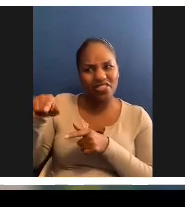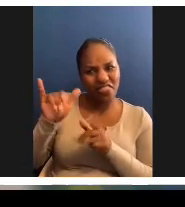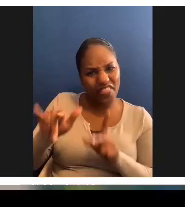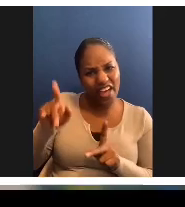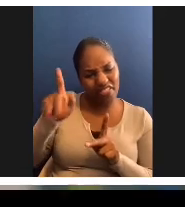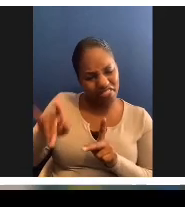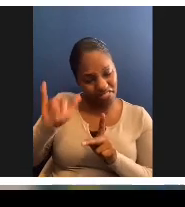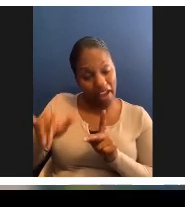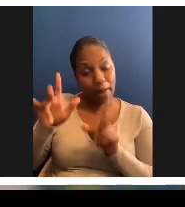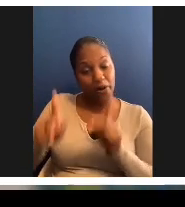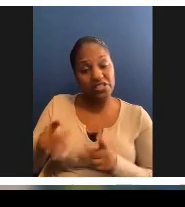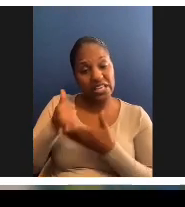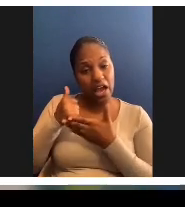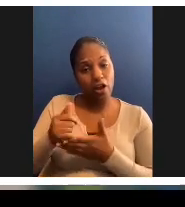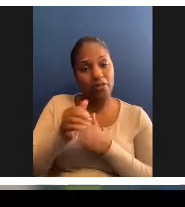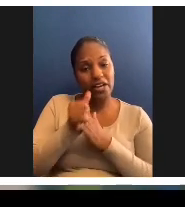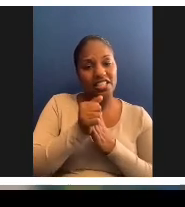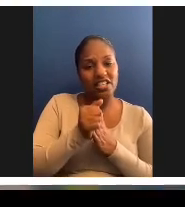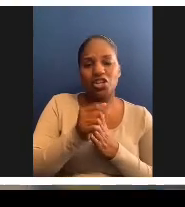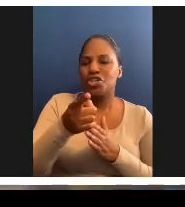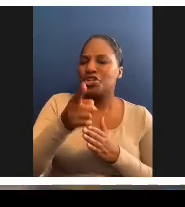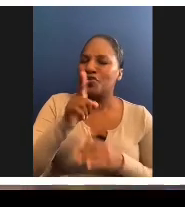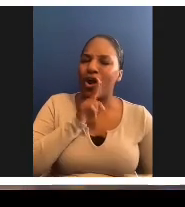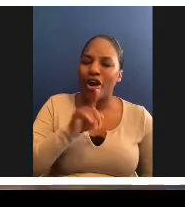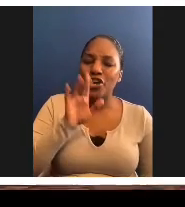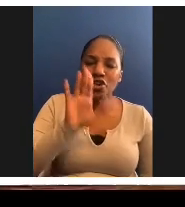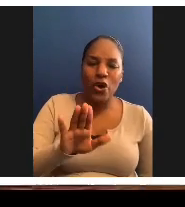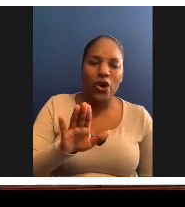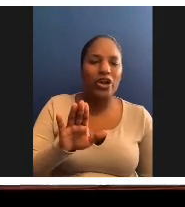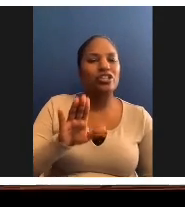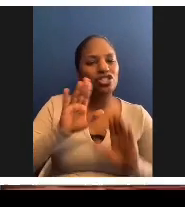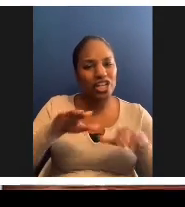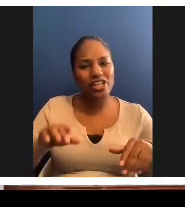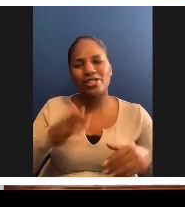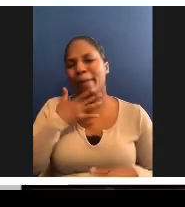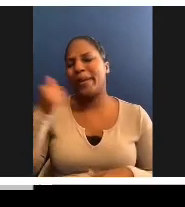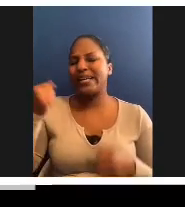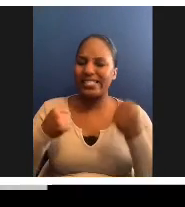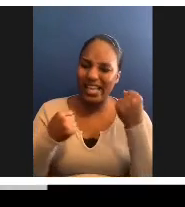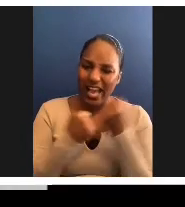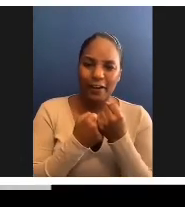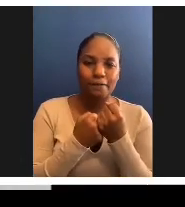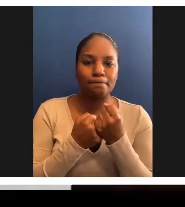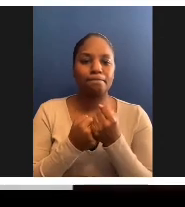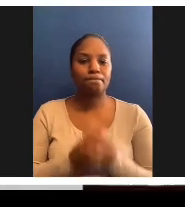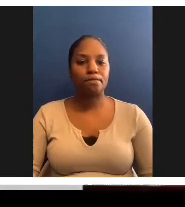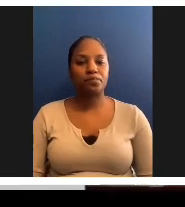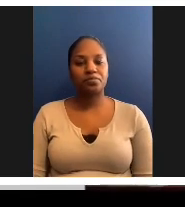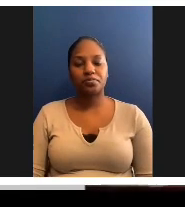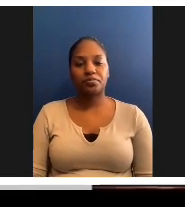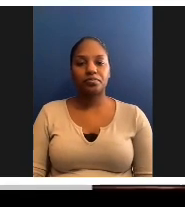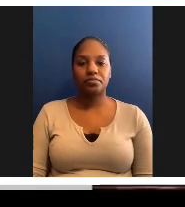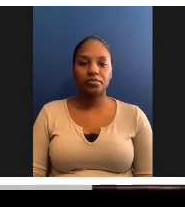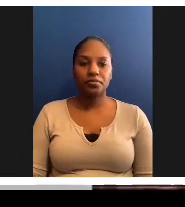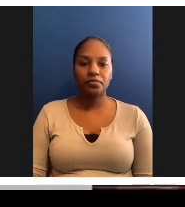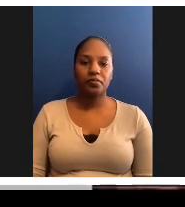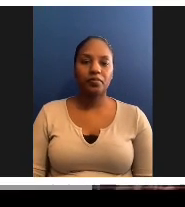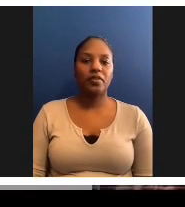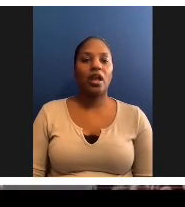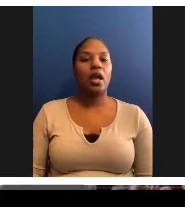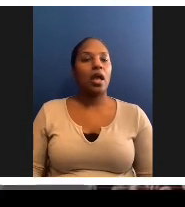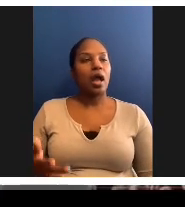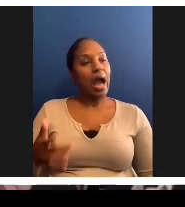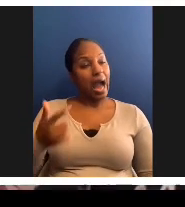can never give up. You are your child's best advocate. I want them to know about me by standing up for who